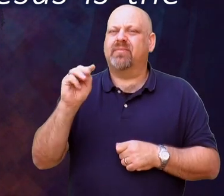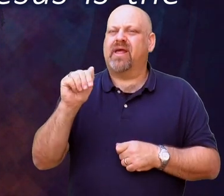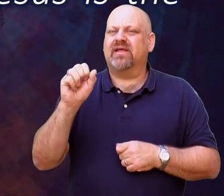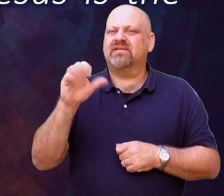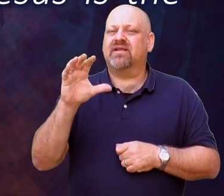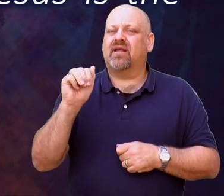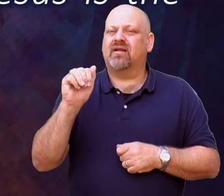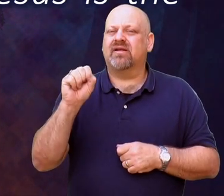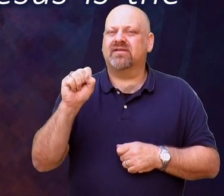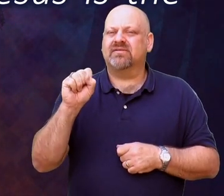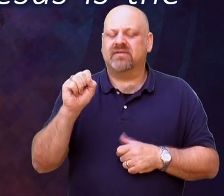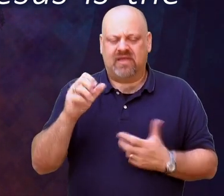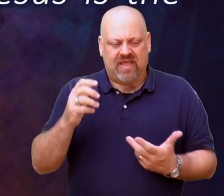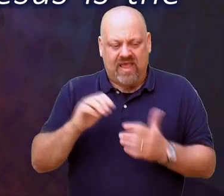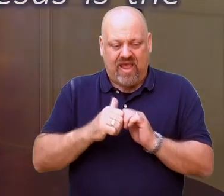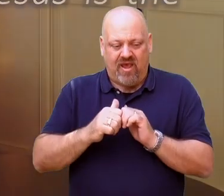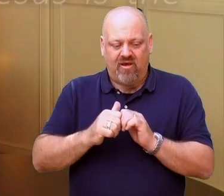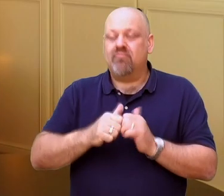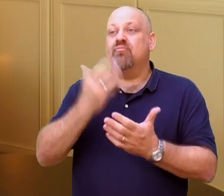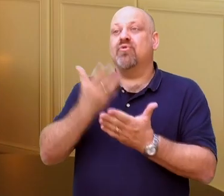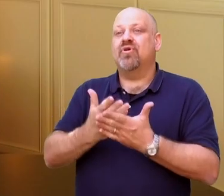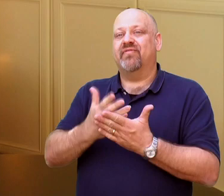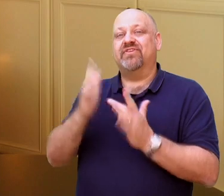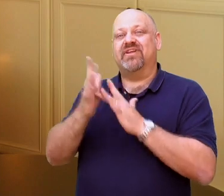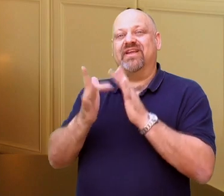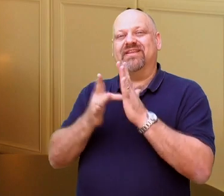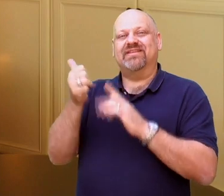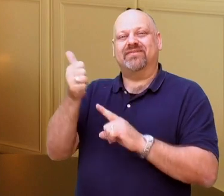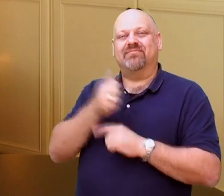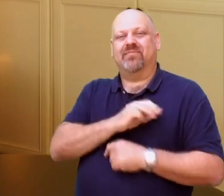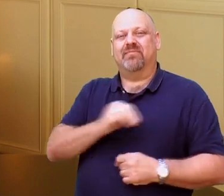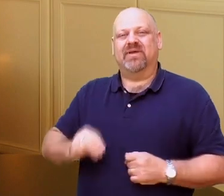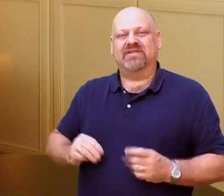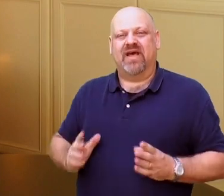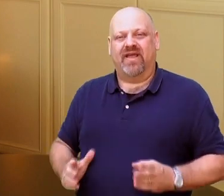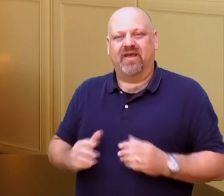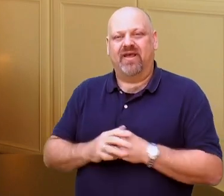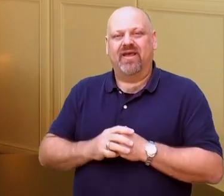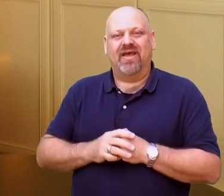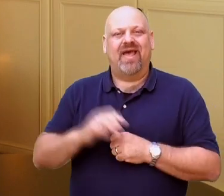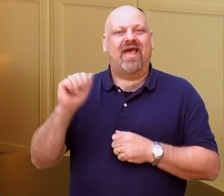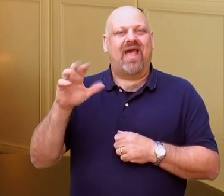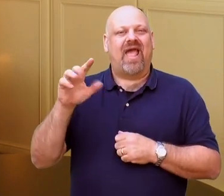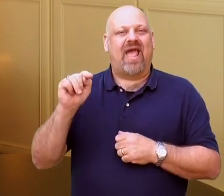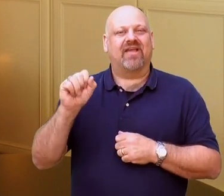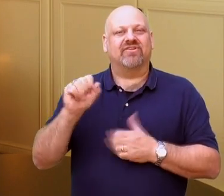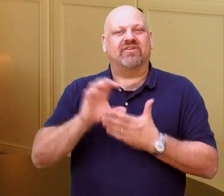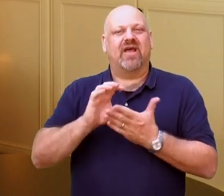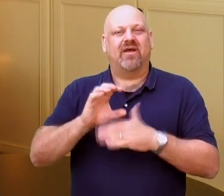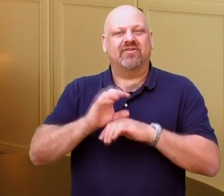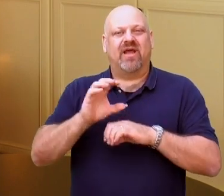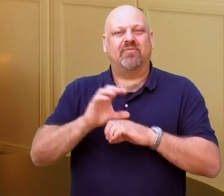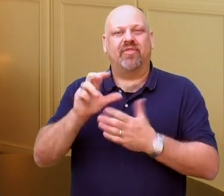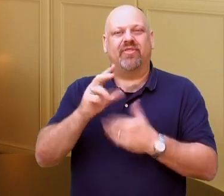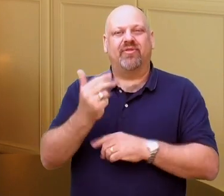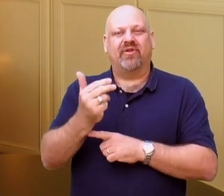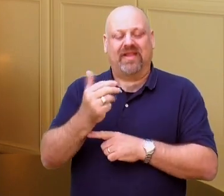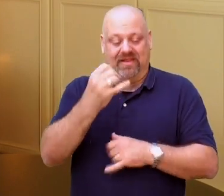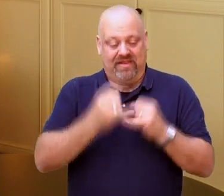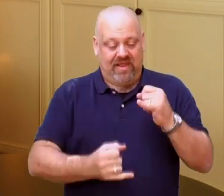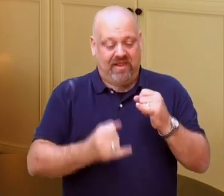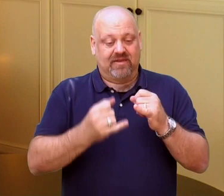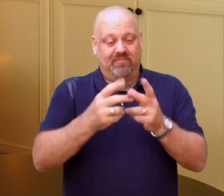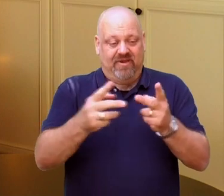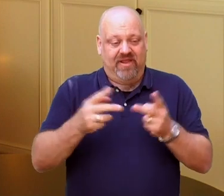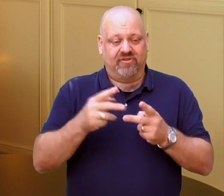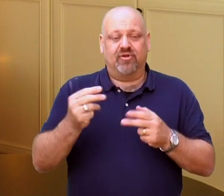that Jesus is the Messiah. Acts 13 is the last place in the New Testament where Saul of Tarsus